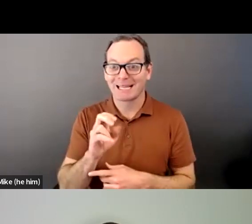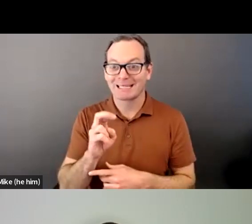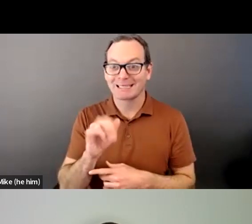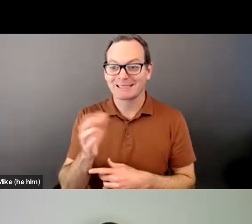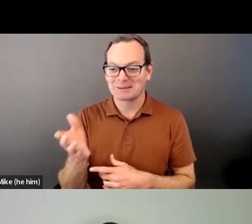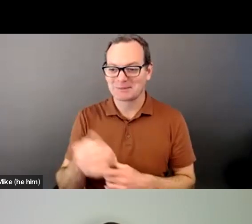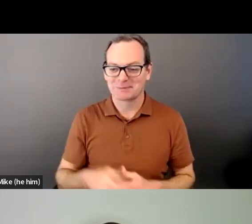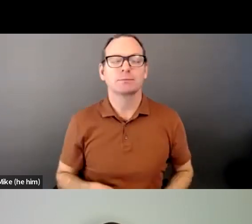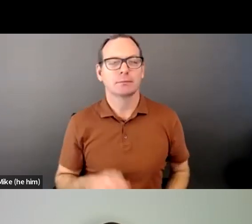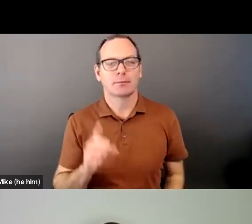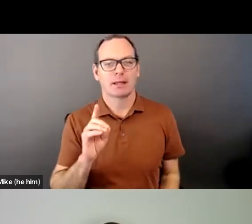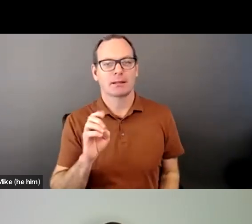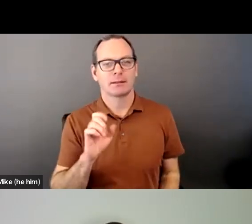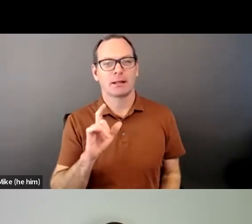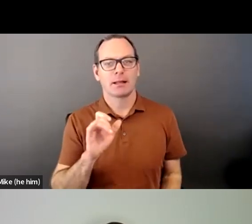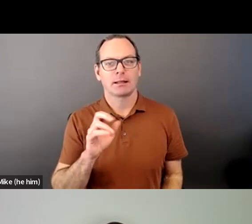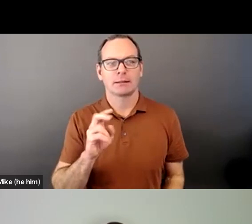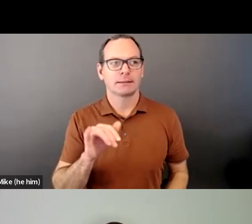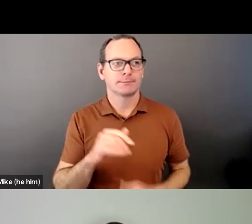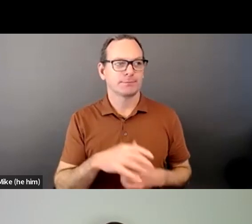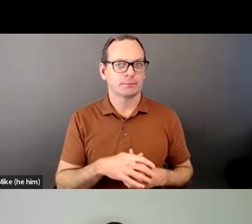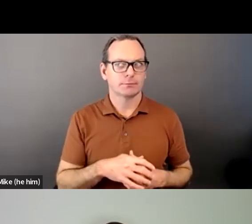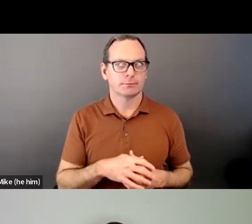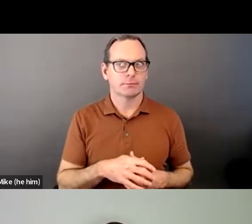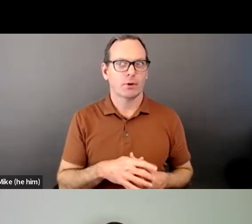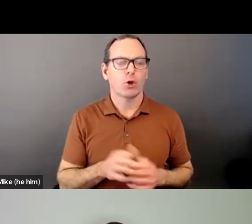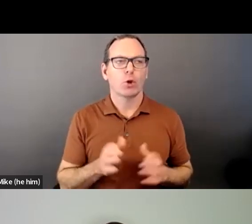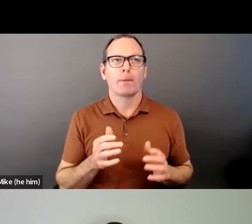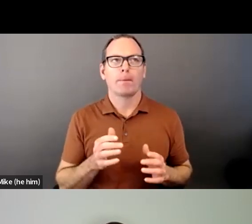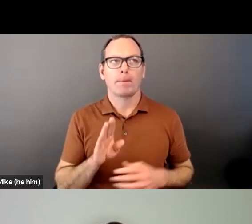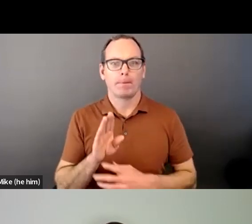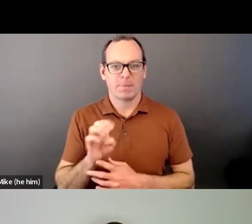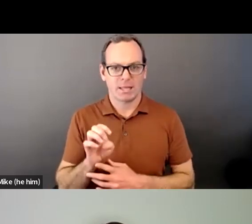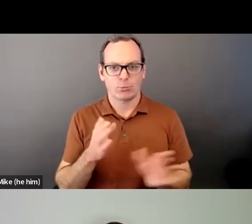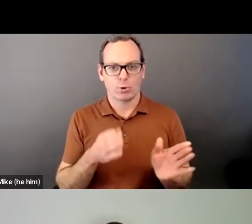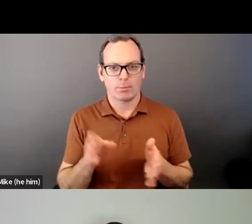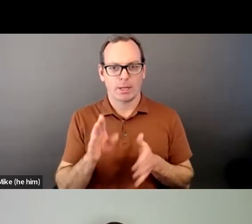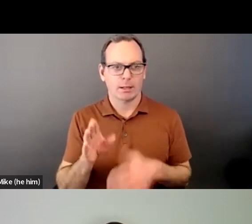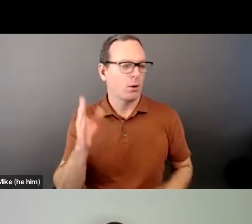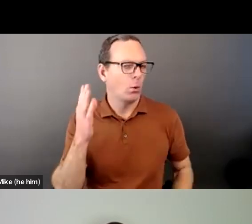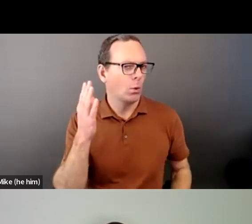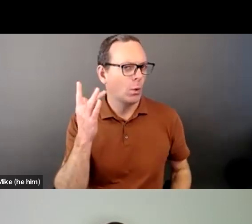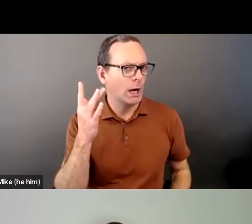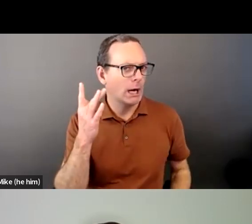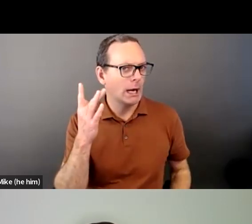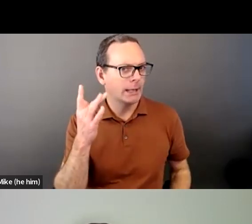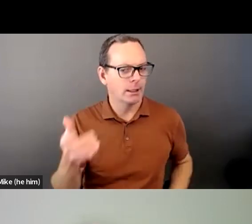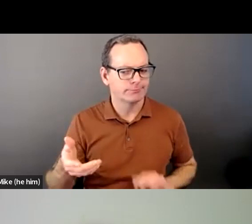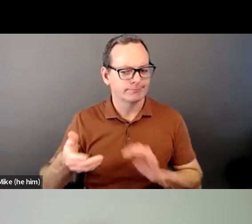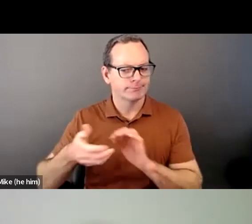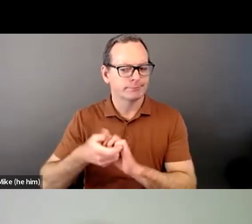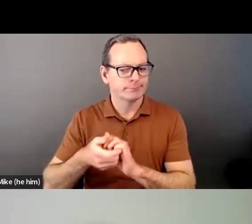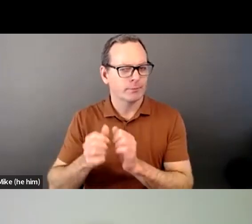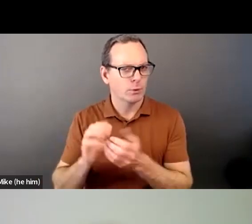I would say be prepared to share why you want to do this, because that's a big thing, right? When we went